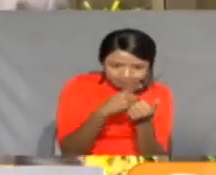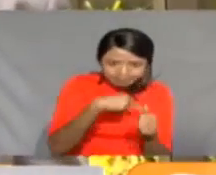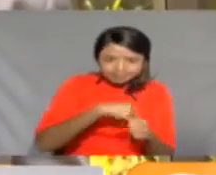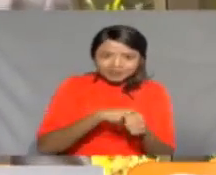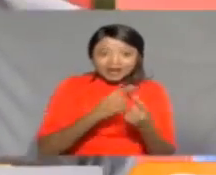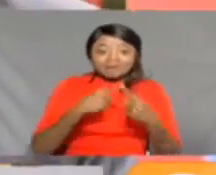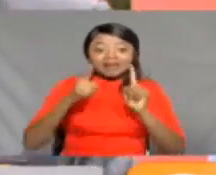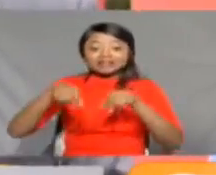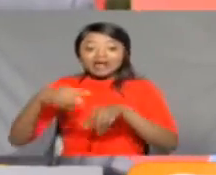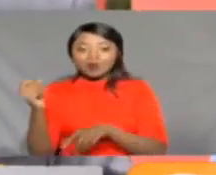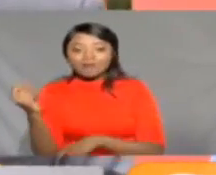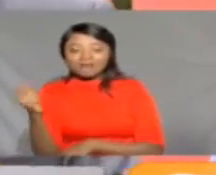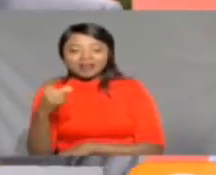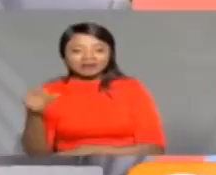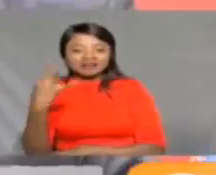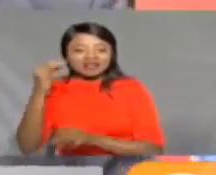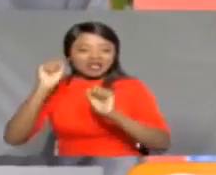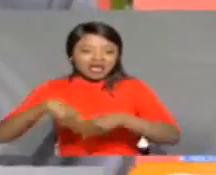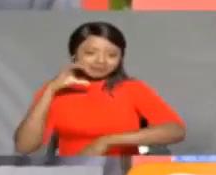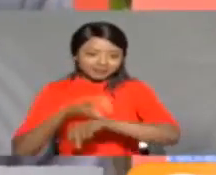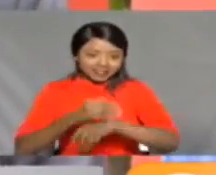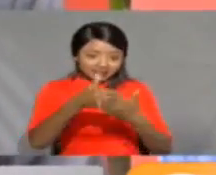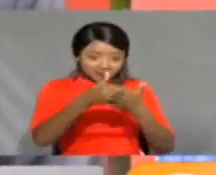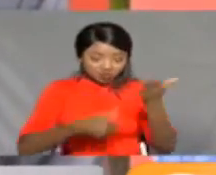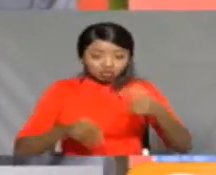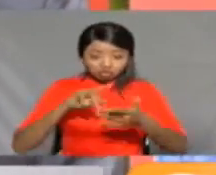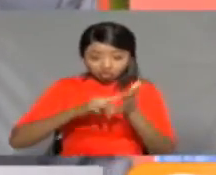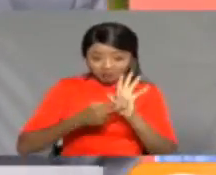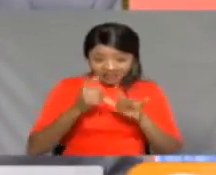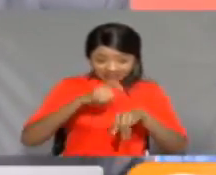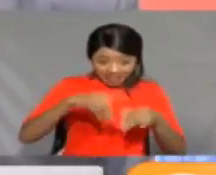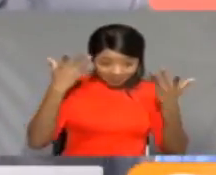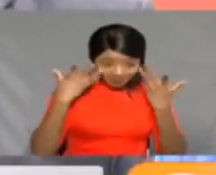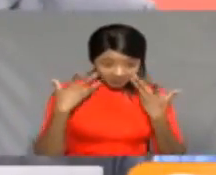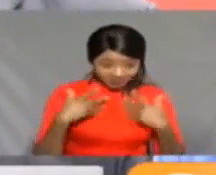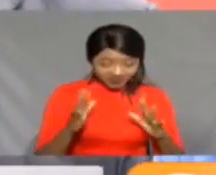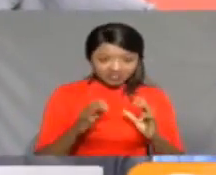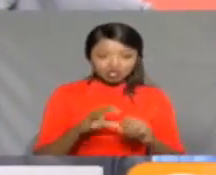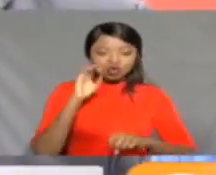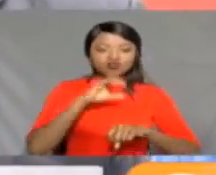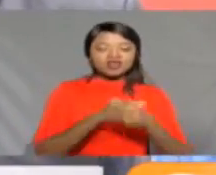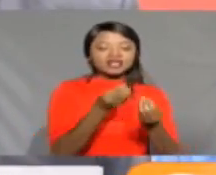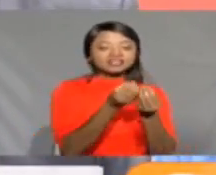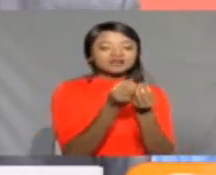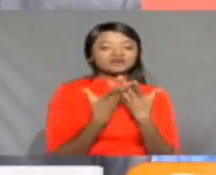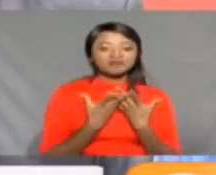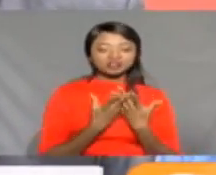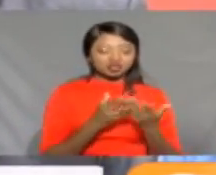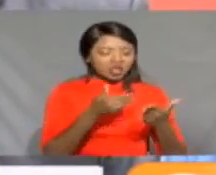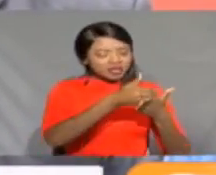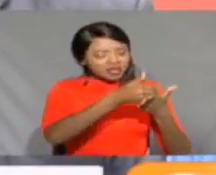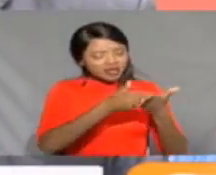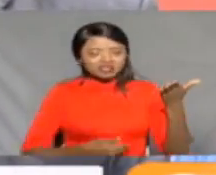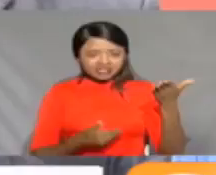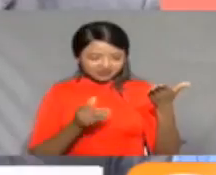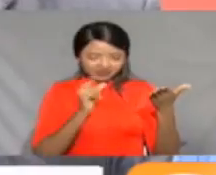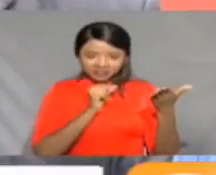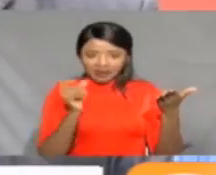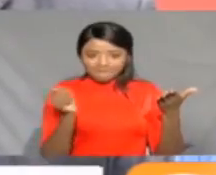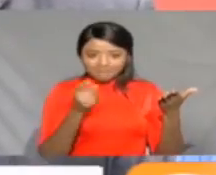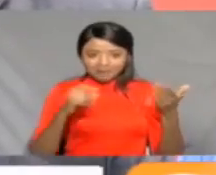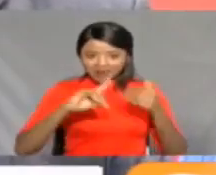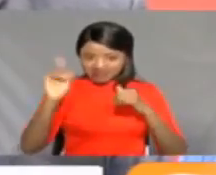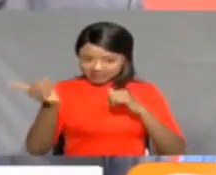country's headcount. After the conclusion of the enumeration exercise, we'll have the preliminary information. Results will be complete in